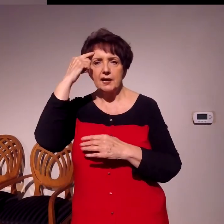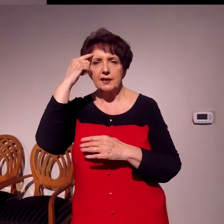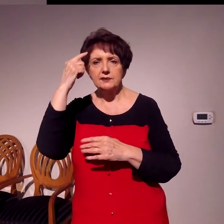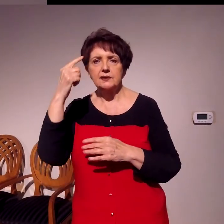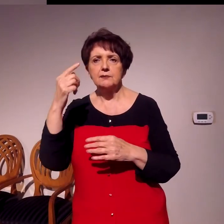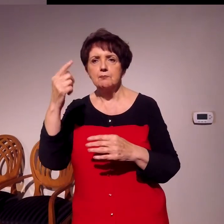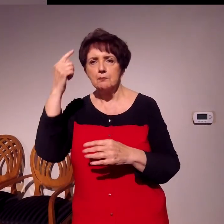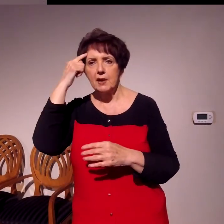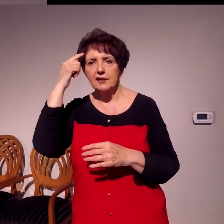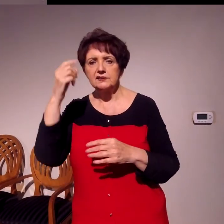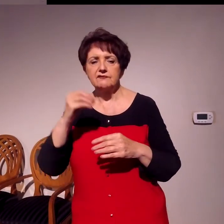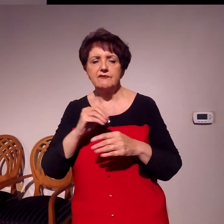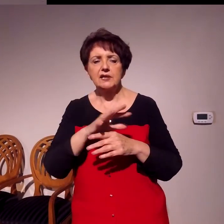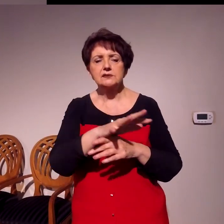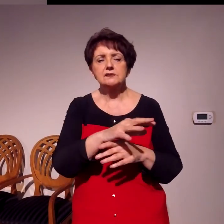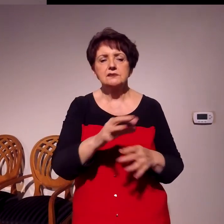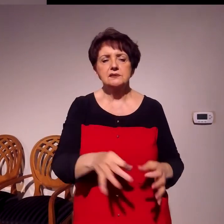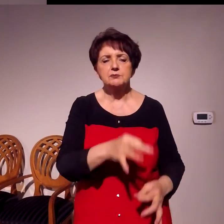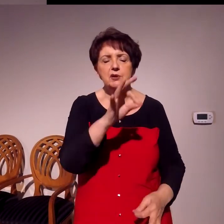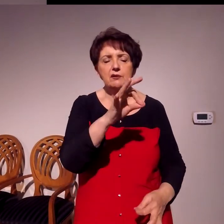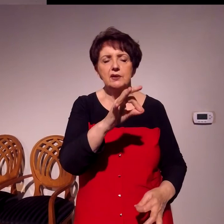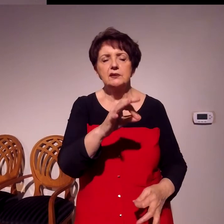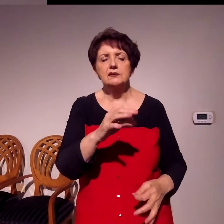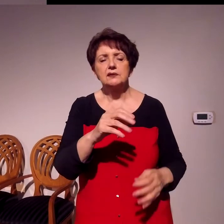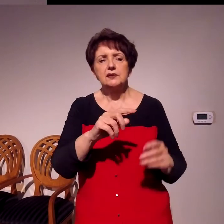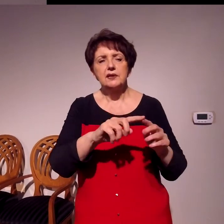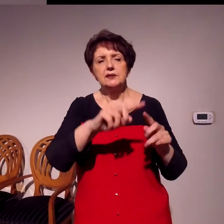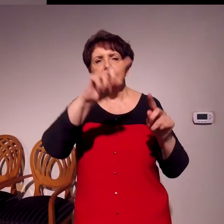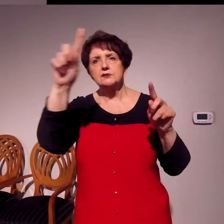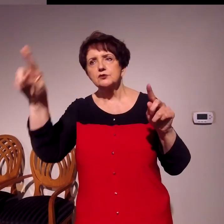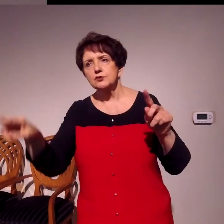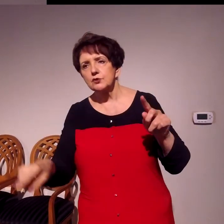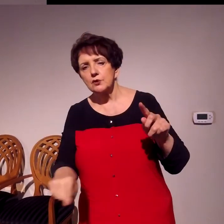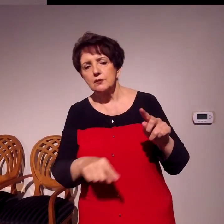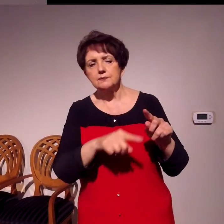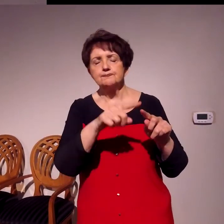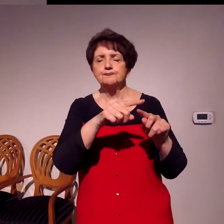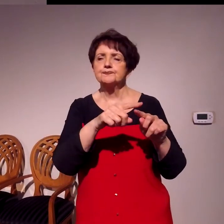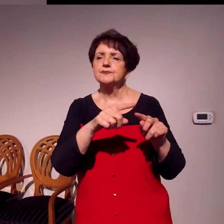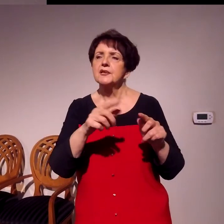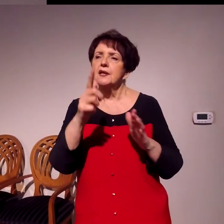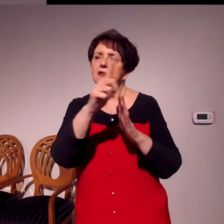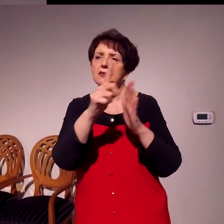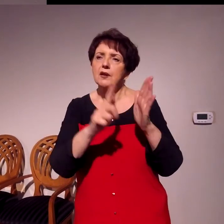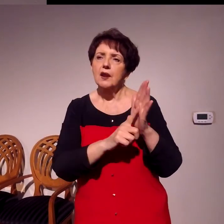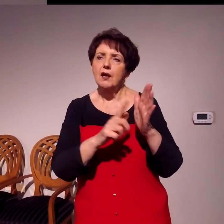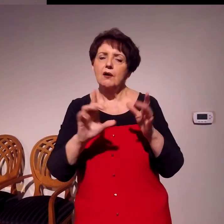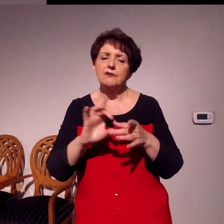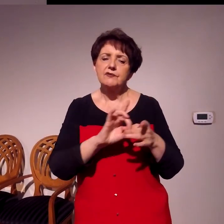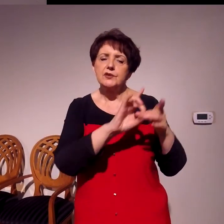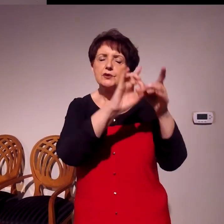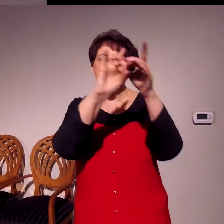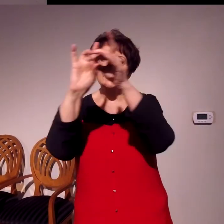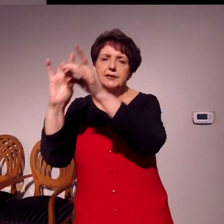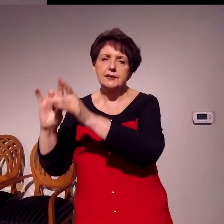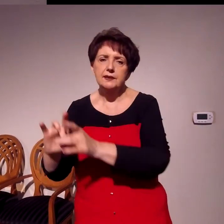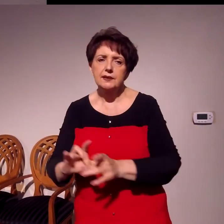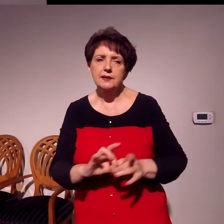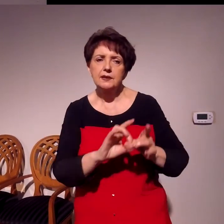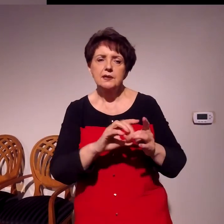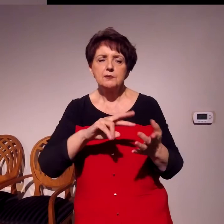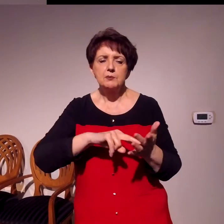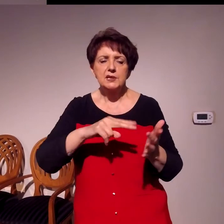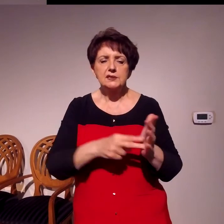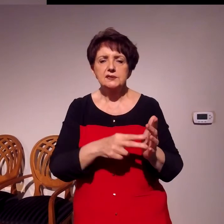spirit. Spirit affects the mind. Mind affects the body. Do you see? The law of unity means these are all interwoven